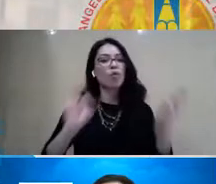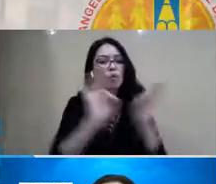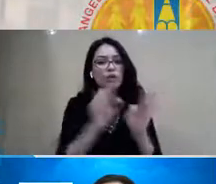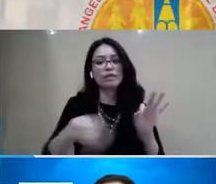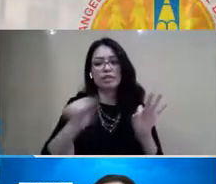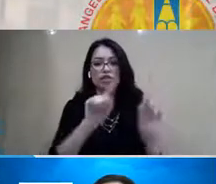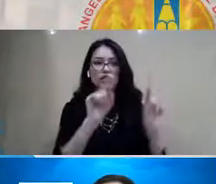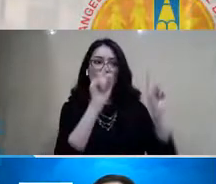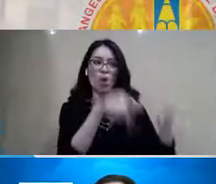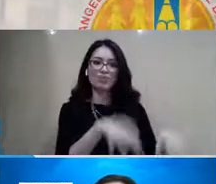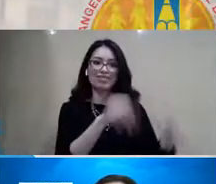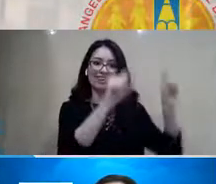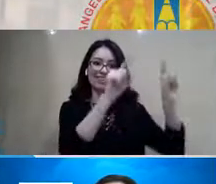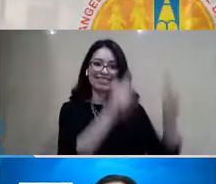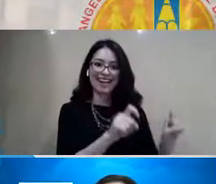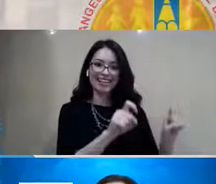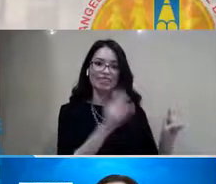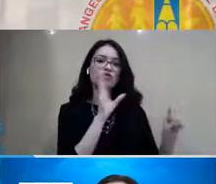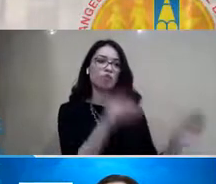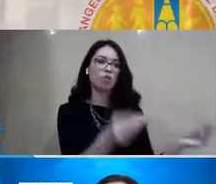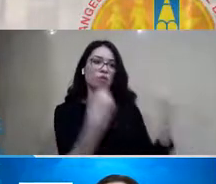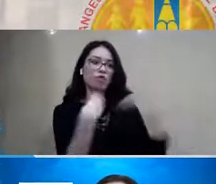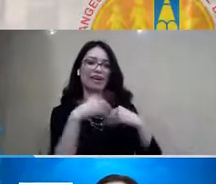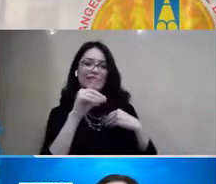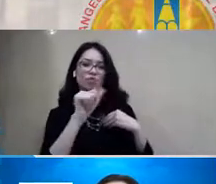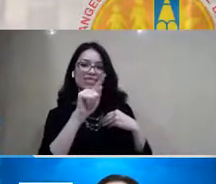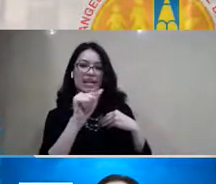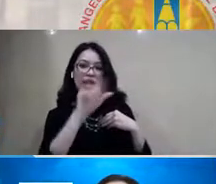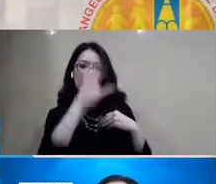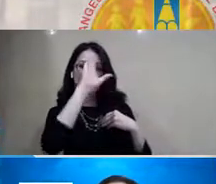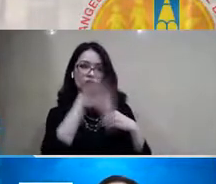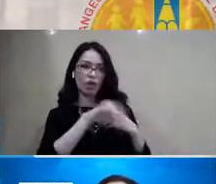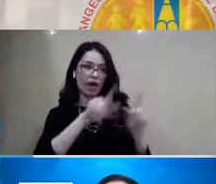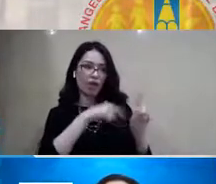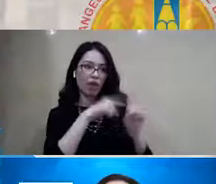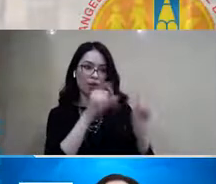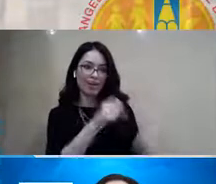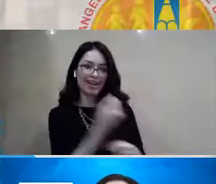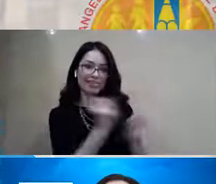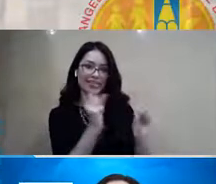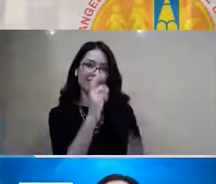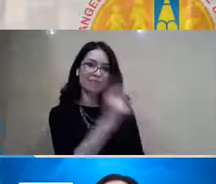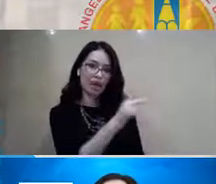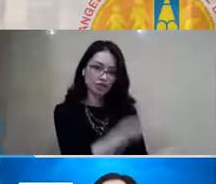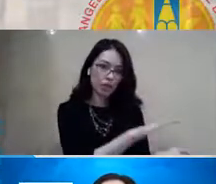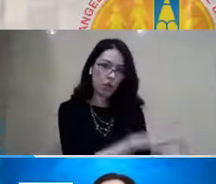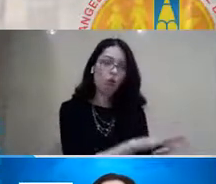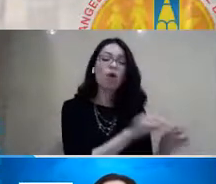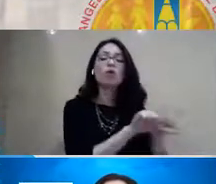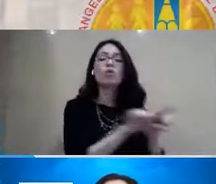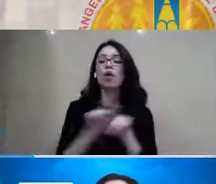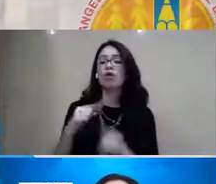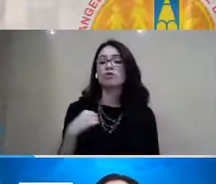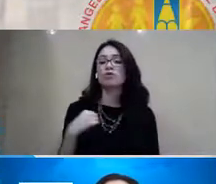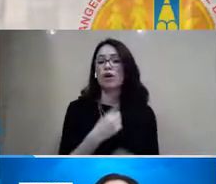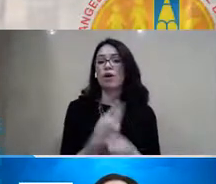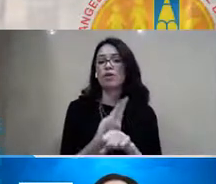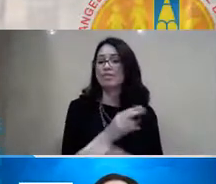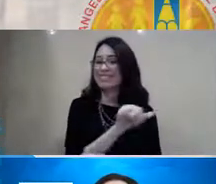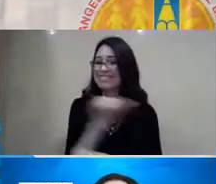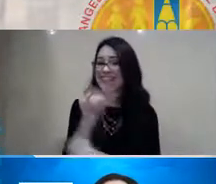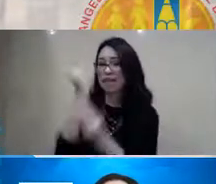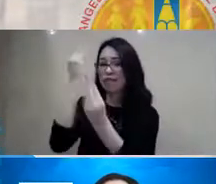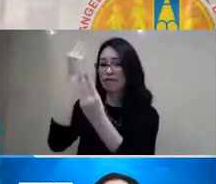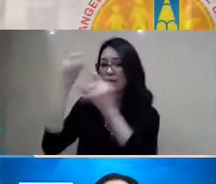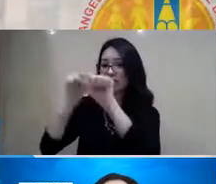the tools we'll need to maintain a safe school environment when we return. We're also using the same information system to schedule the